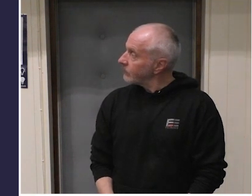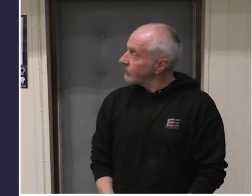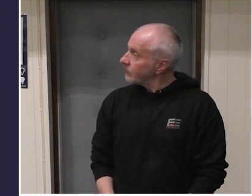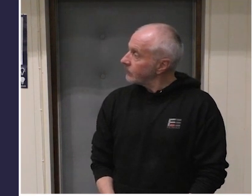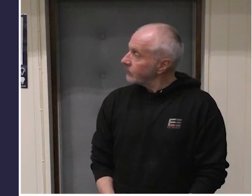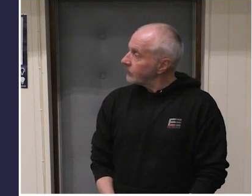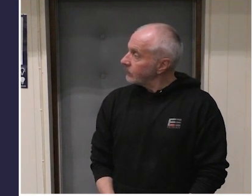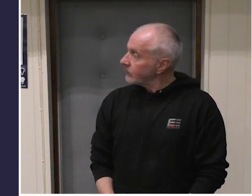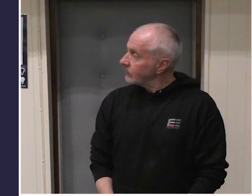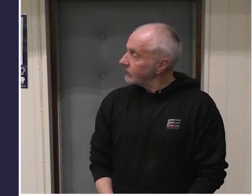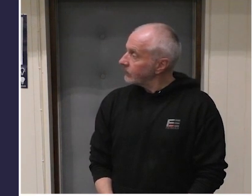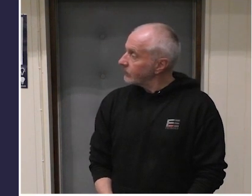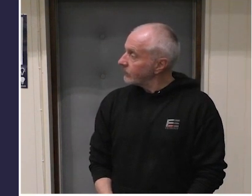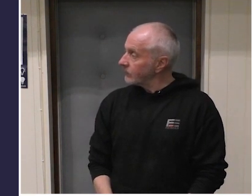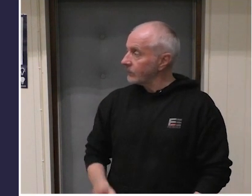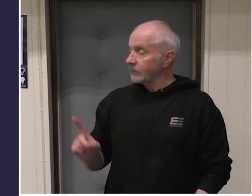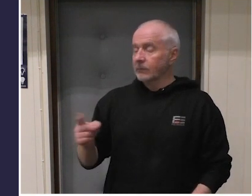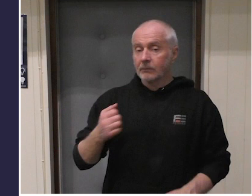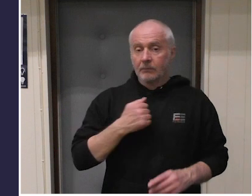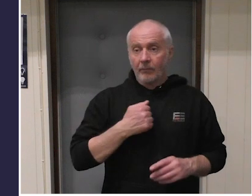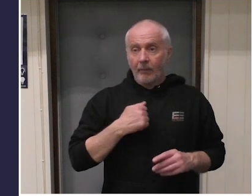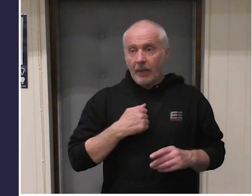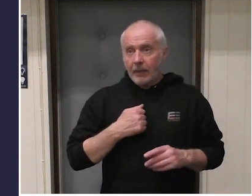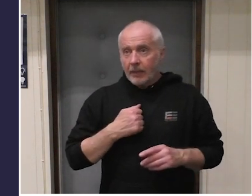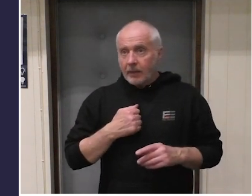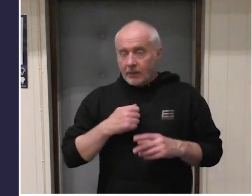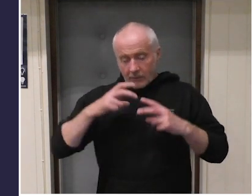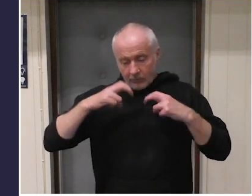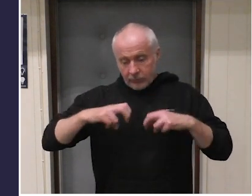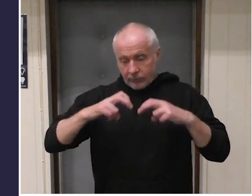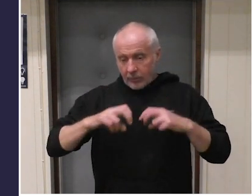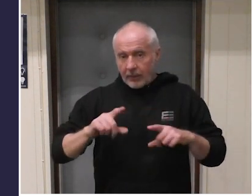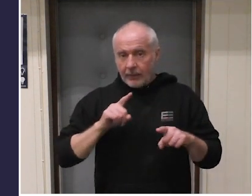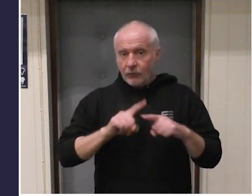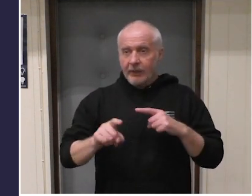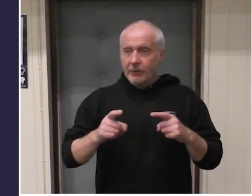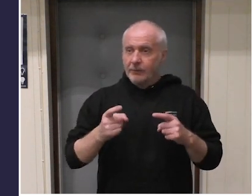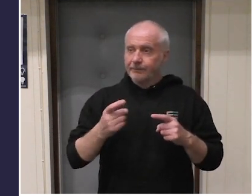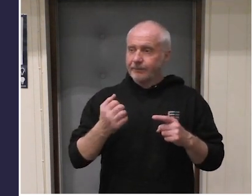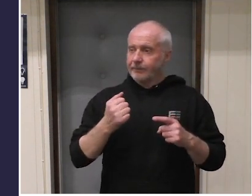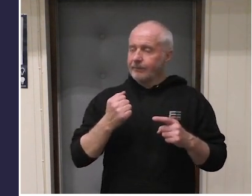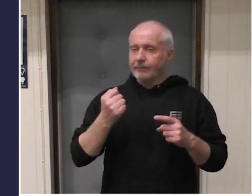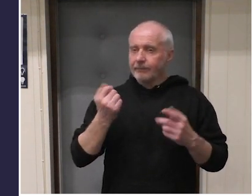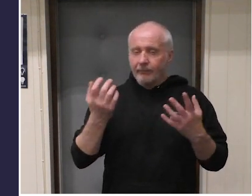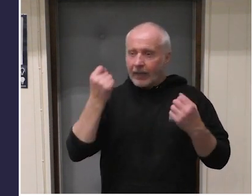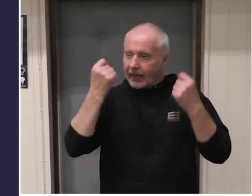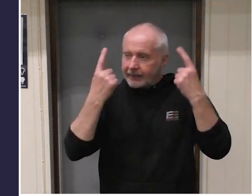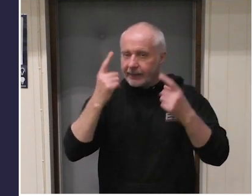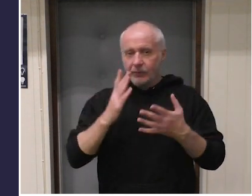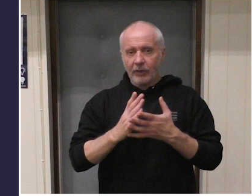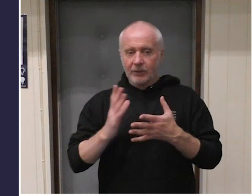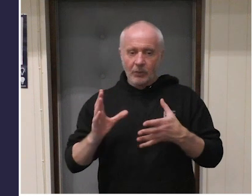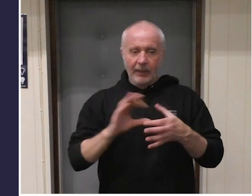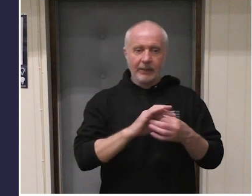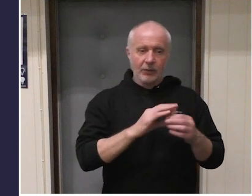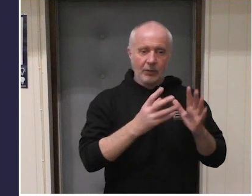Right, so some of my own work has been focused on trying to apply these ideas to models of developmental